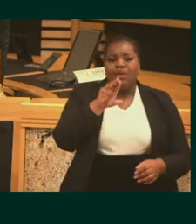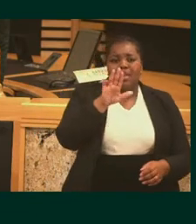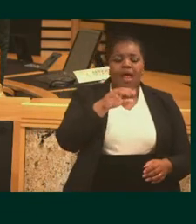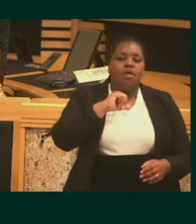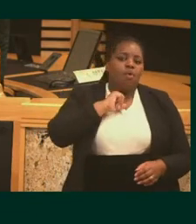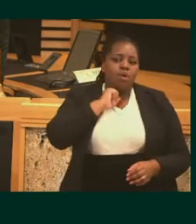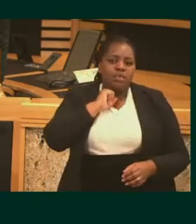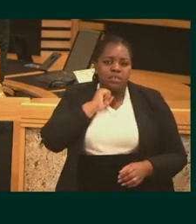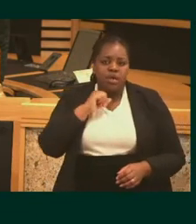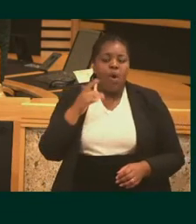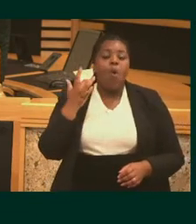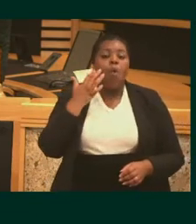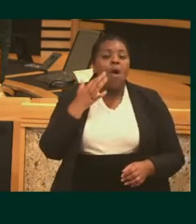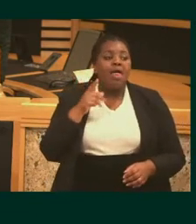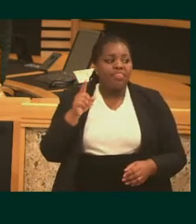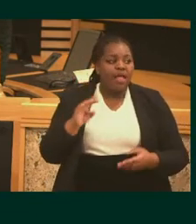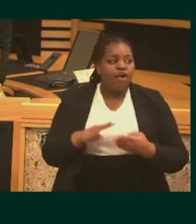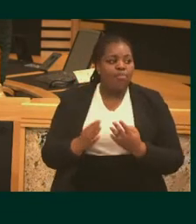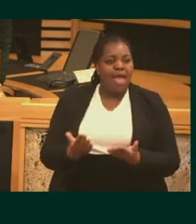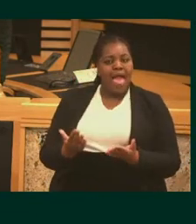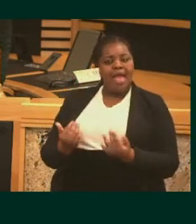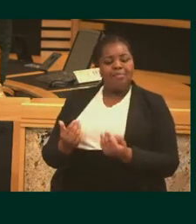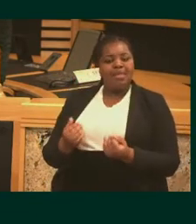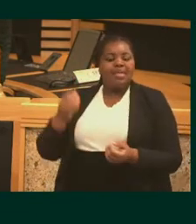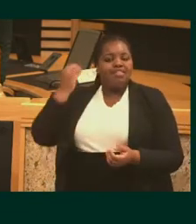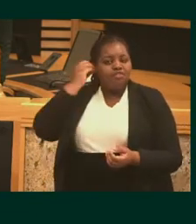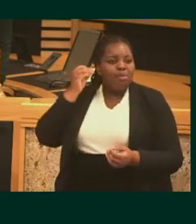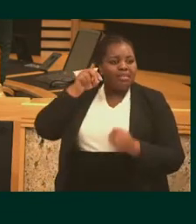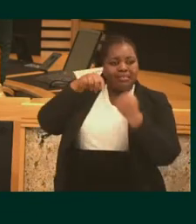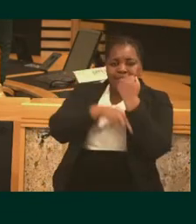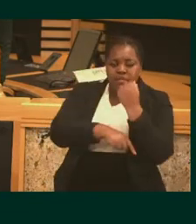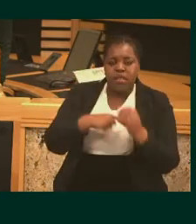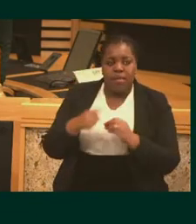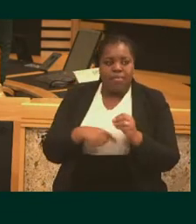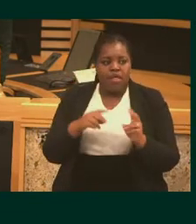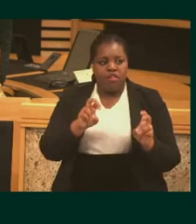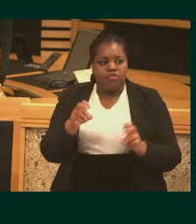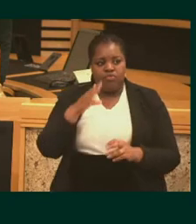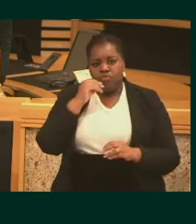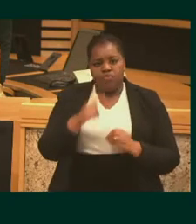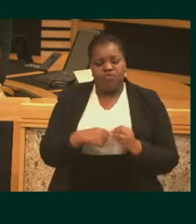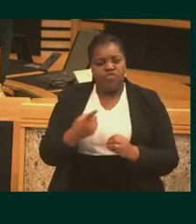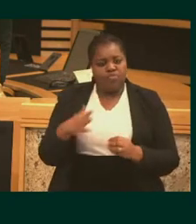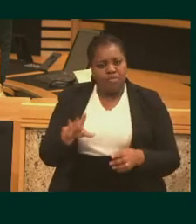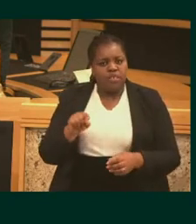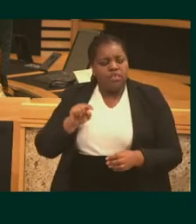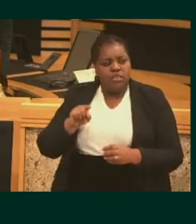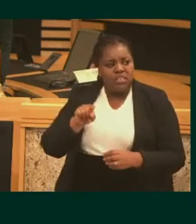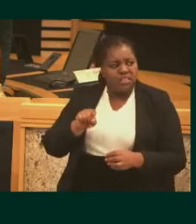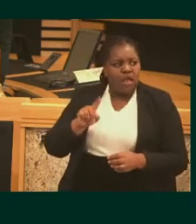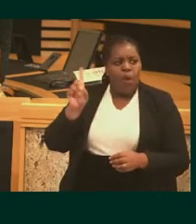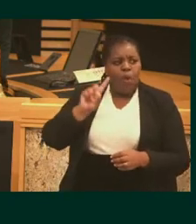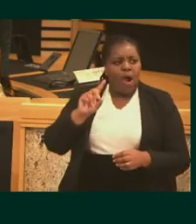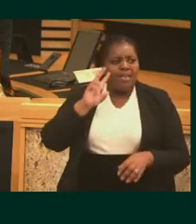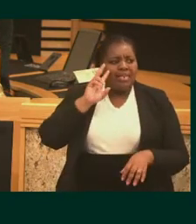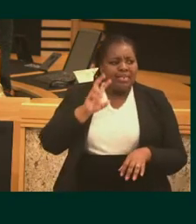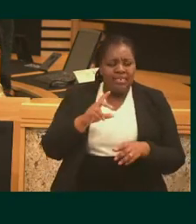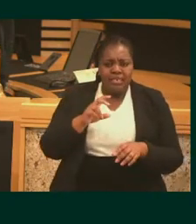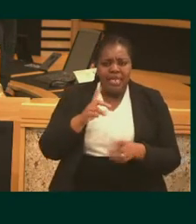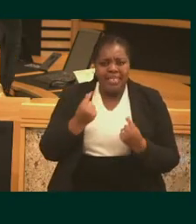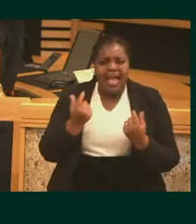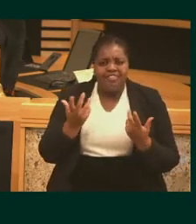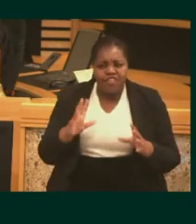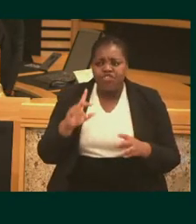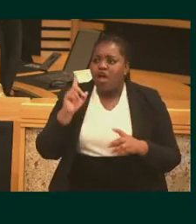August when can the community expect detailed feedback on the issues raised and the cases that have been cited ated and what has been done